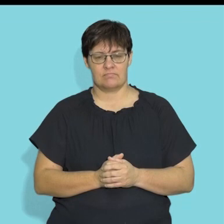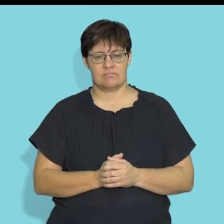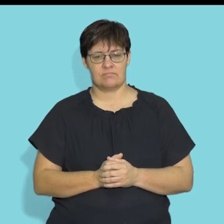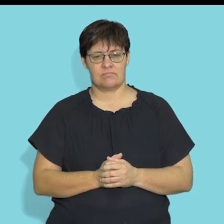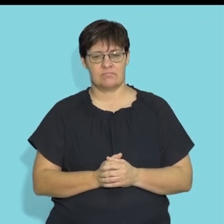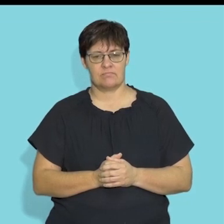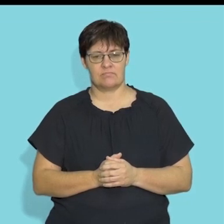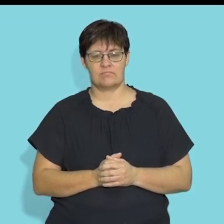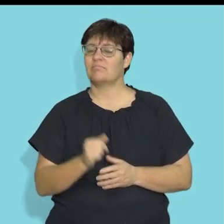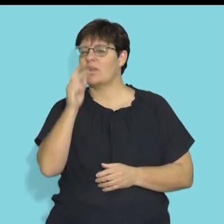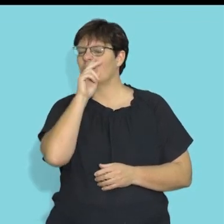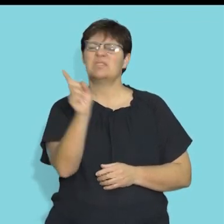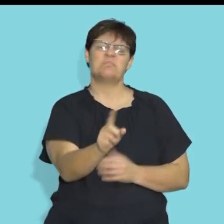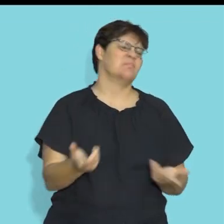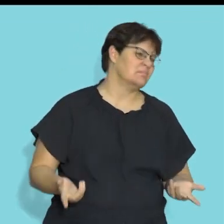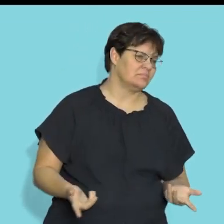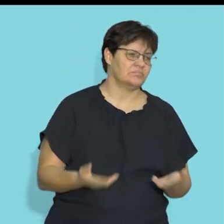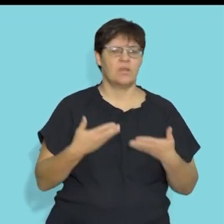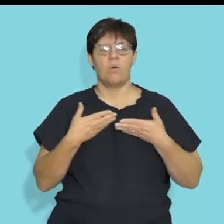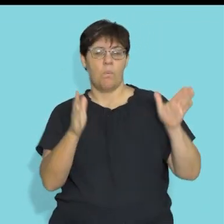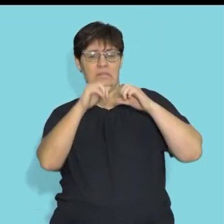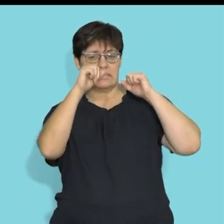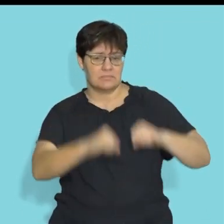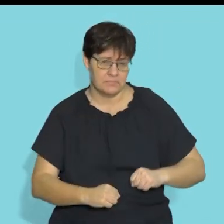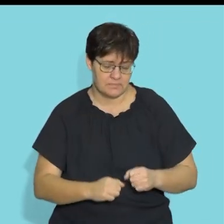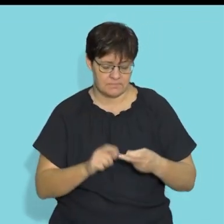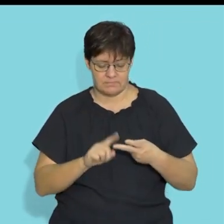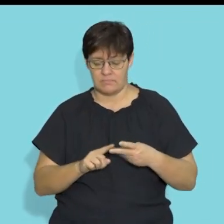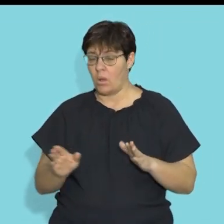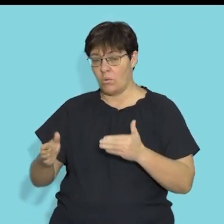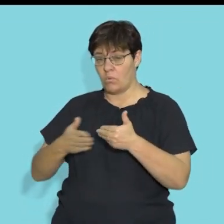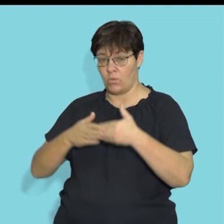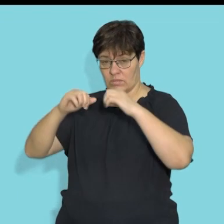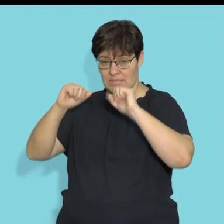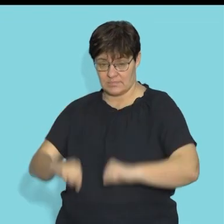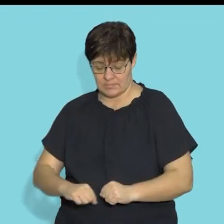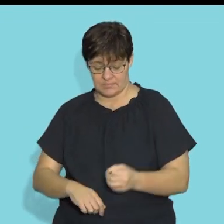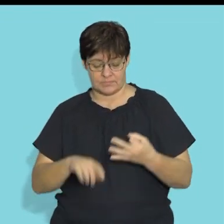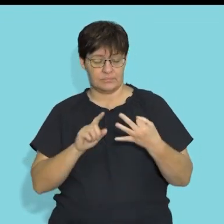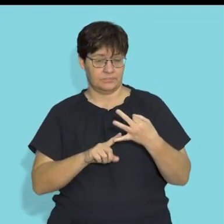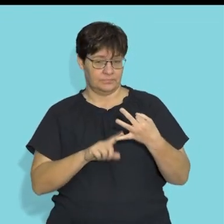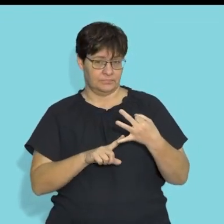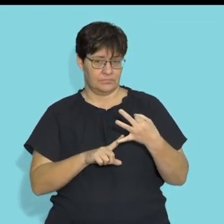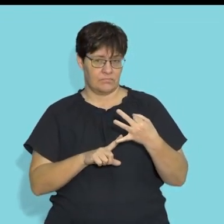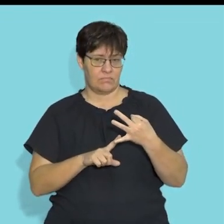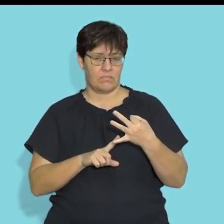We will look at words like open system, closed system,